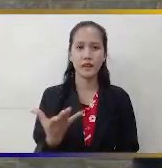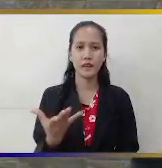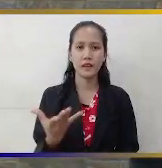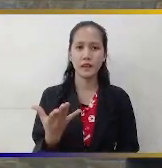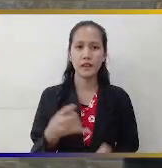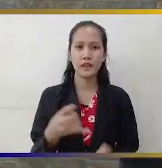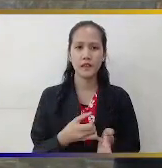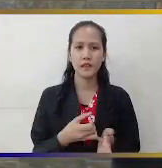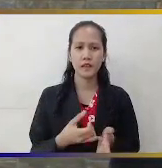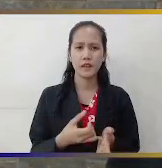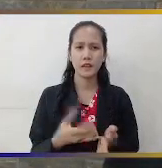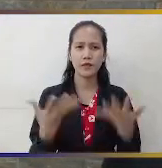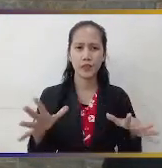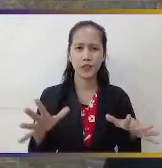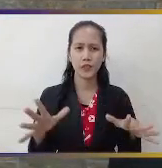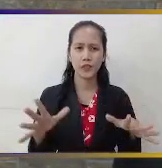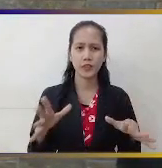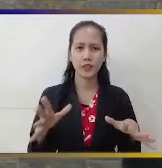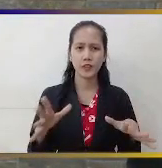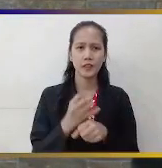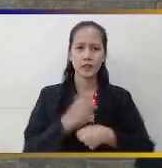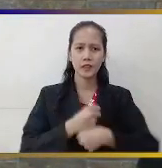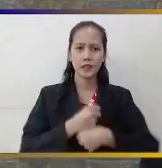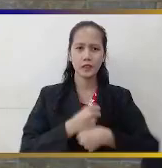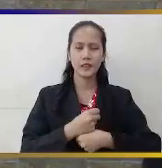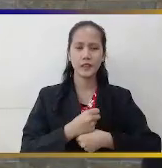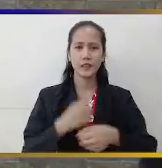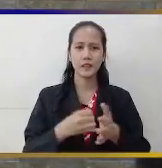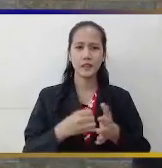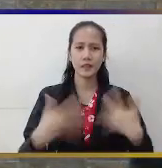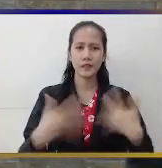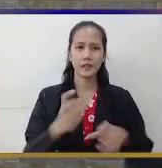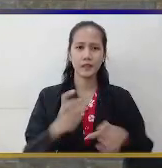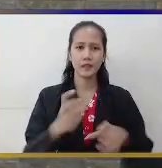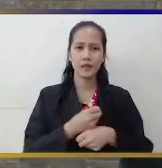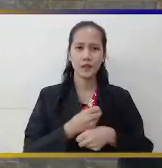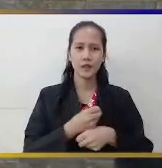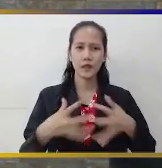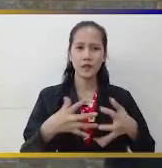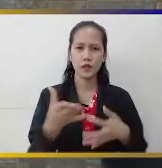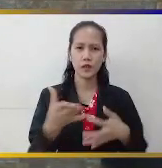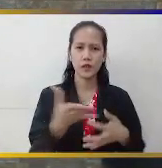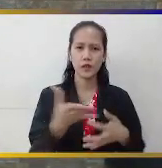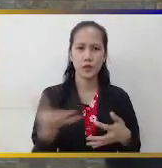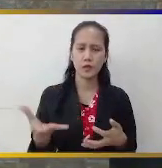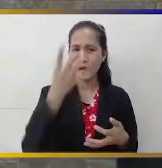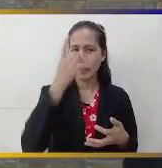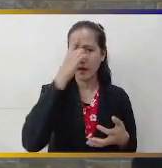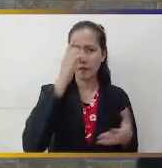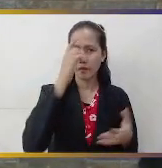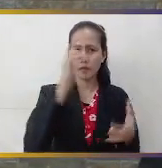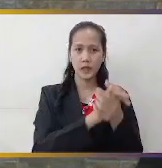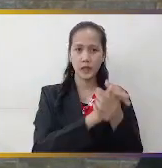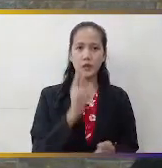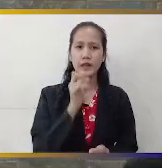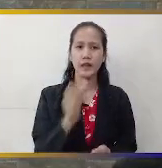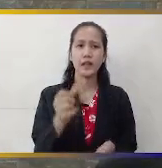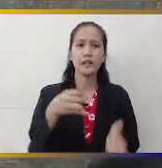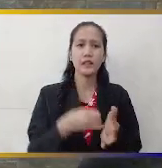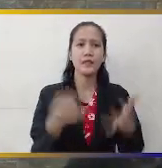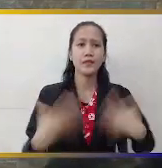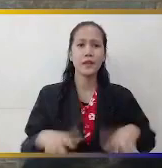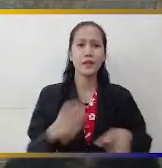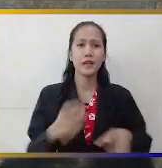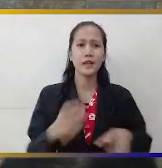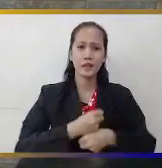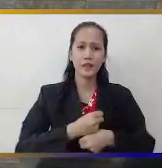settled. Amen. It's already settled. Whether you believe it or not, it's settled. Somebody say amen. Amen. It